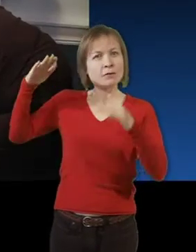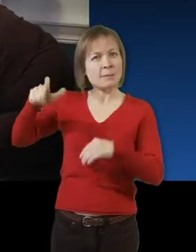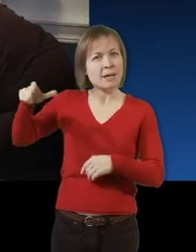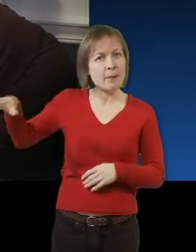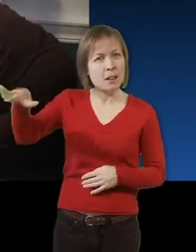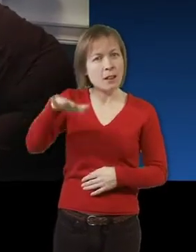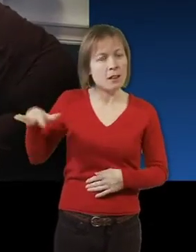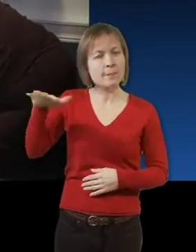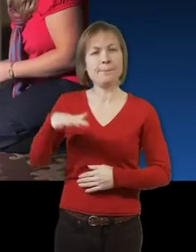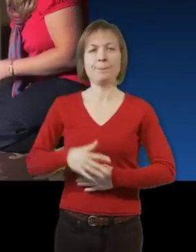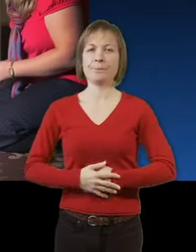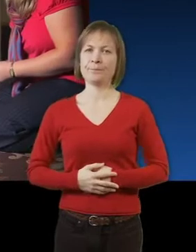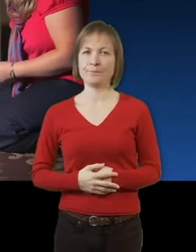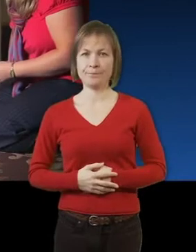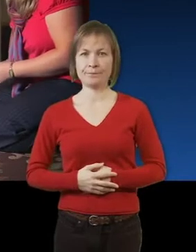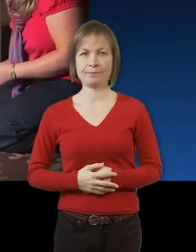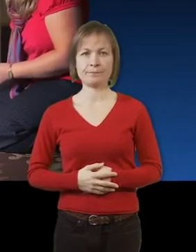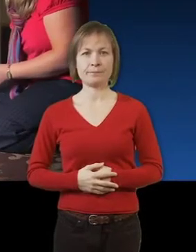people.